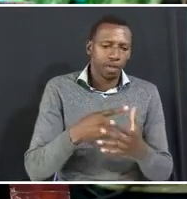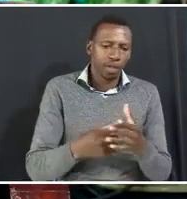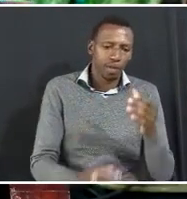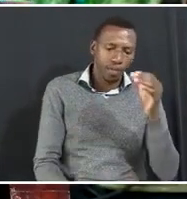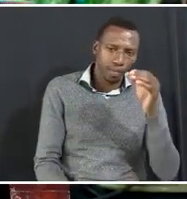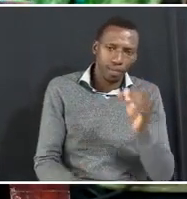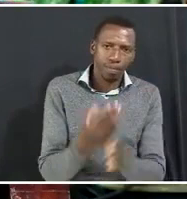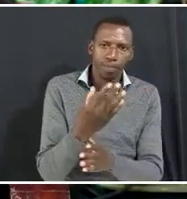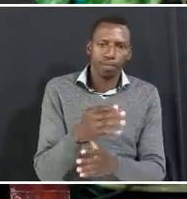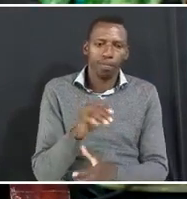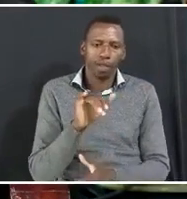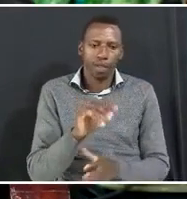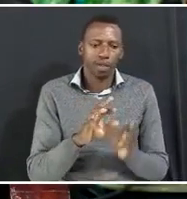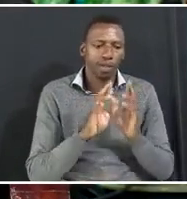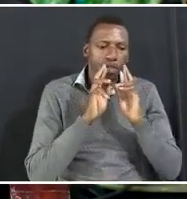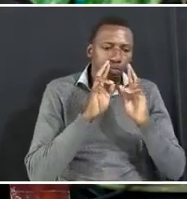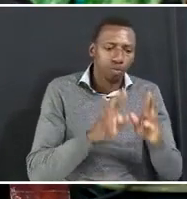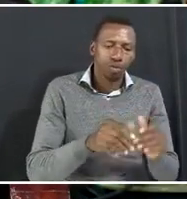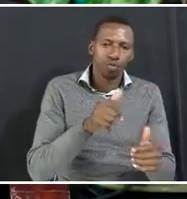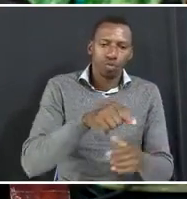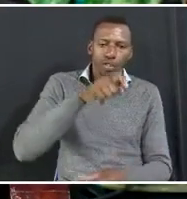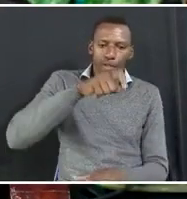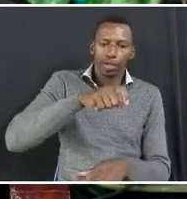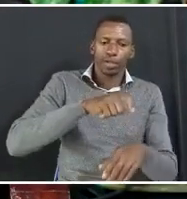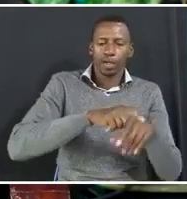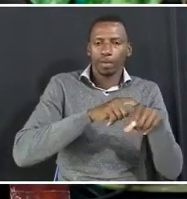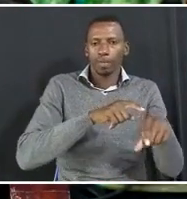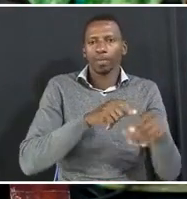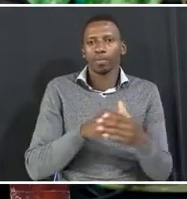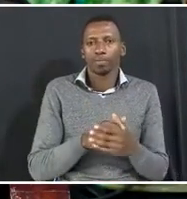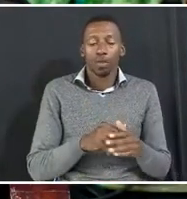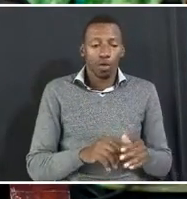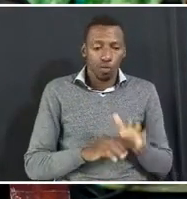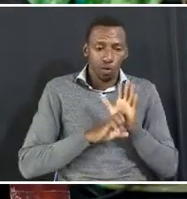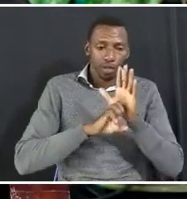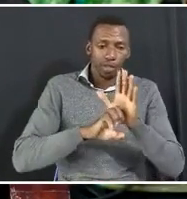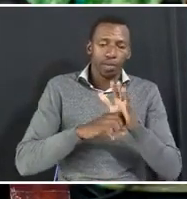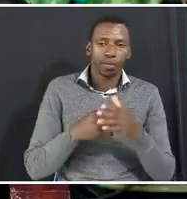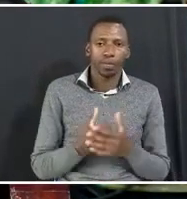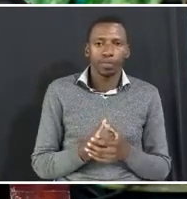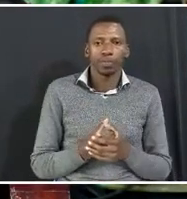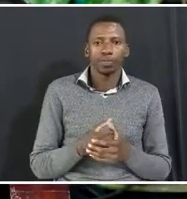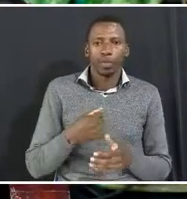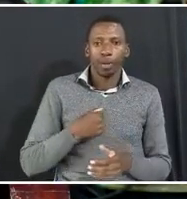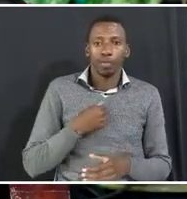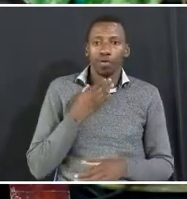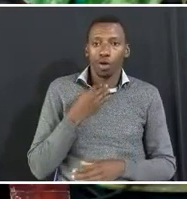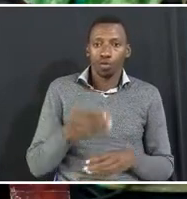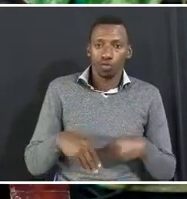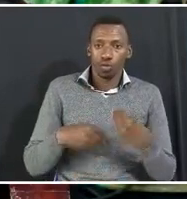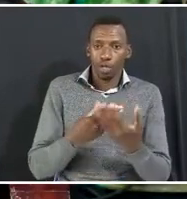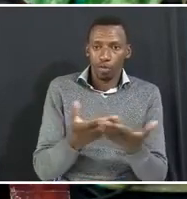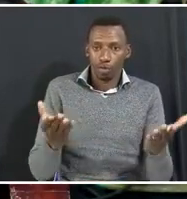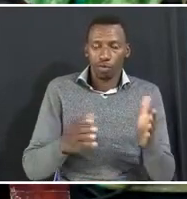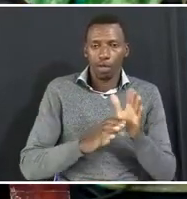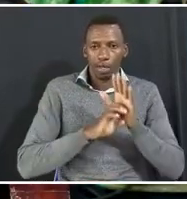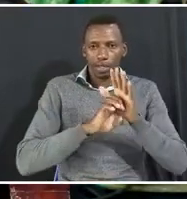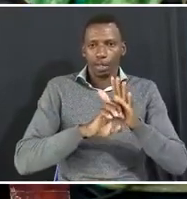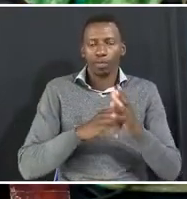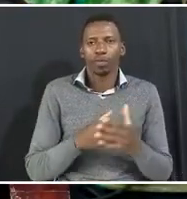that response that is required at that particular time. For example, I want to give an example of